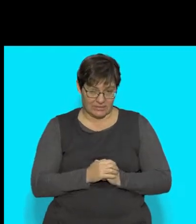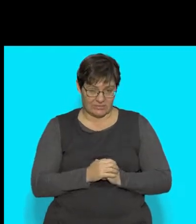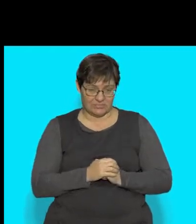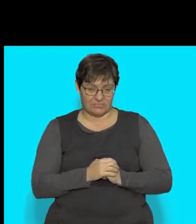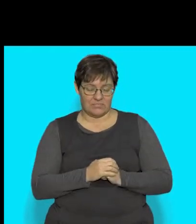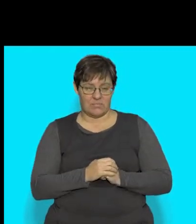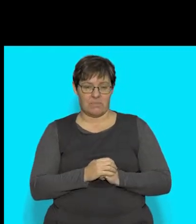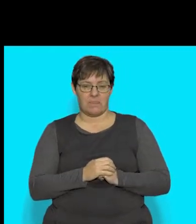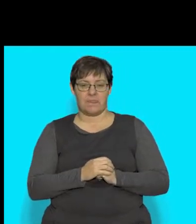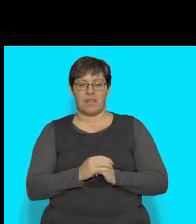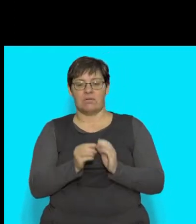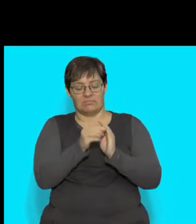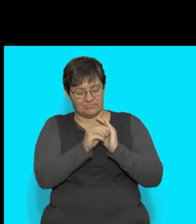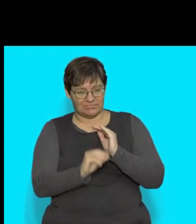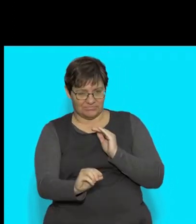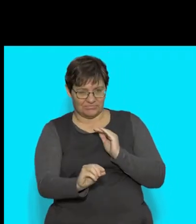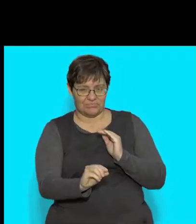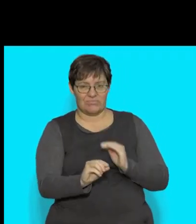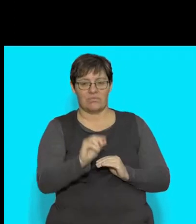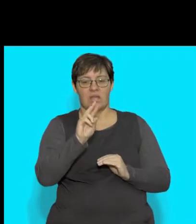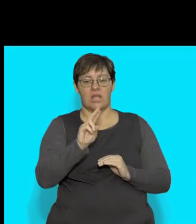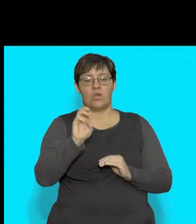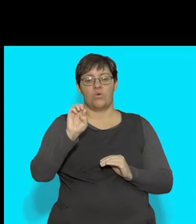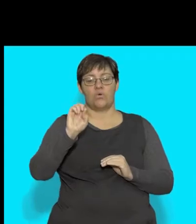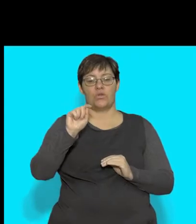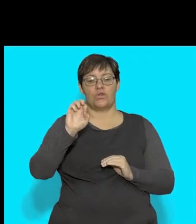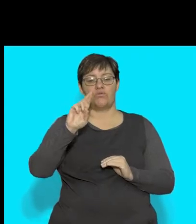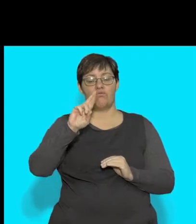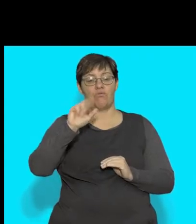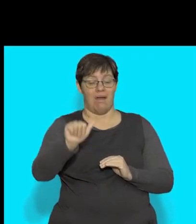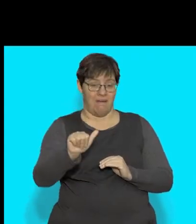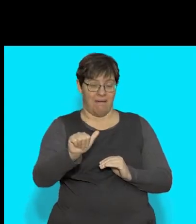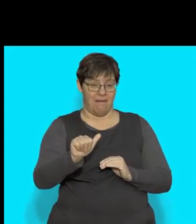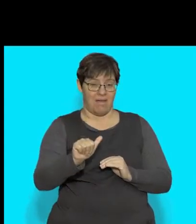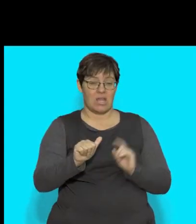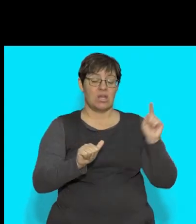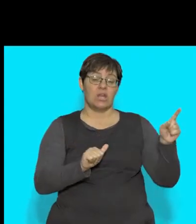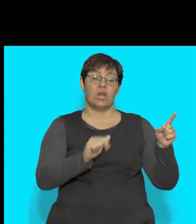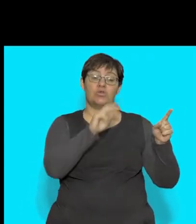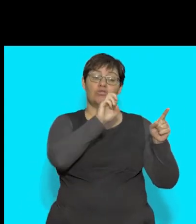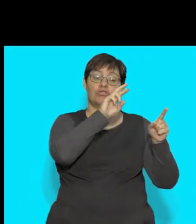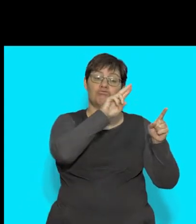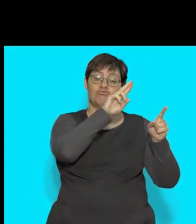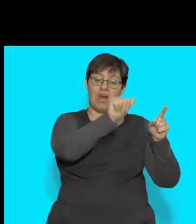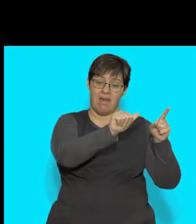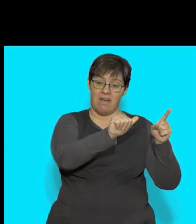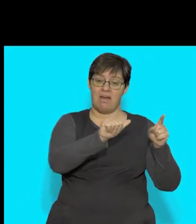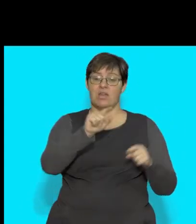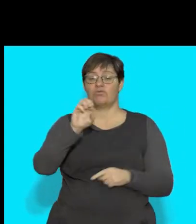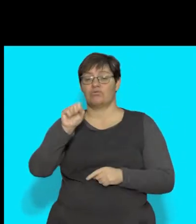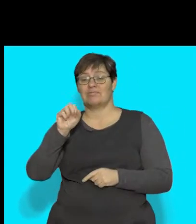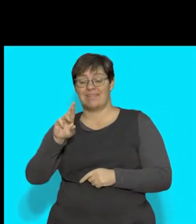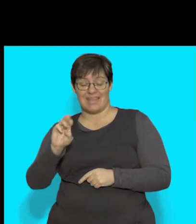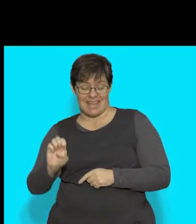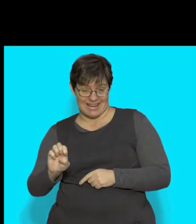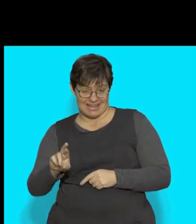tube called the urethra. The ureter and the urethra sound very similar, so don't get